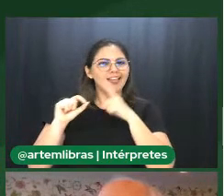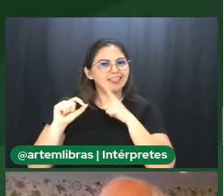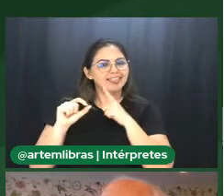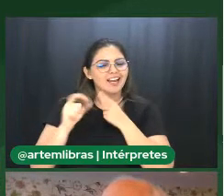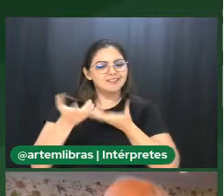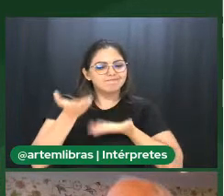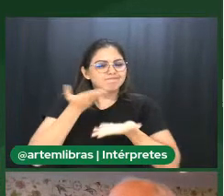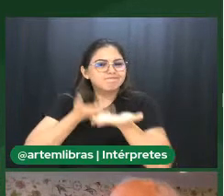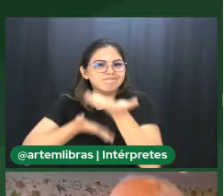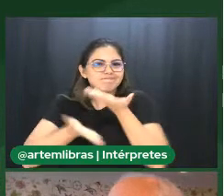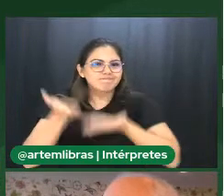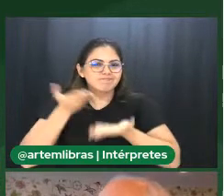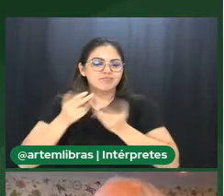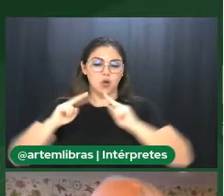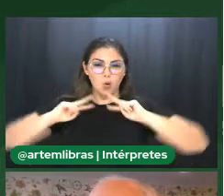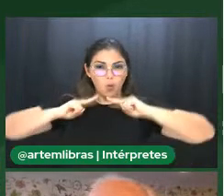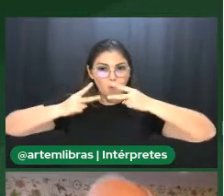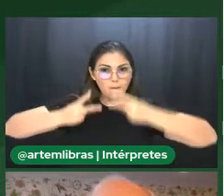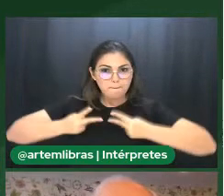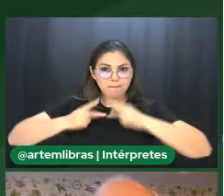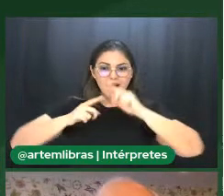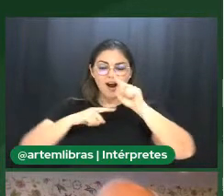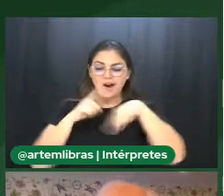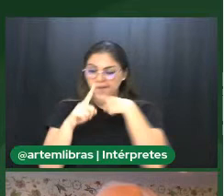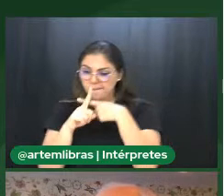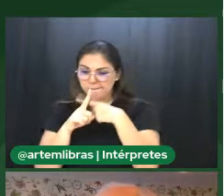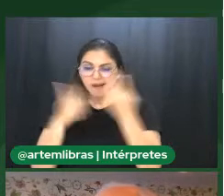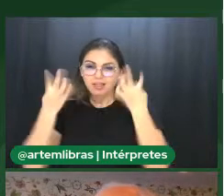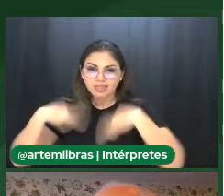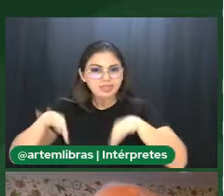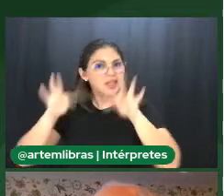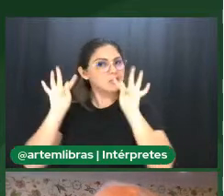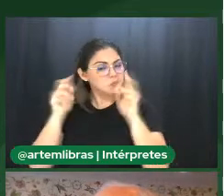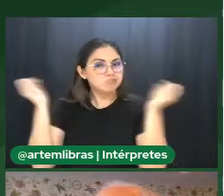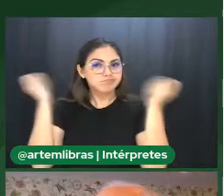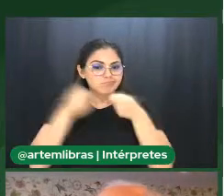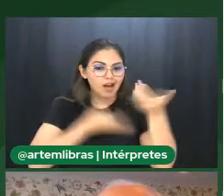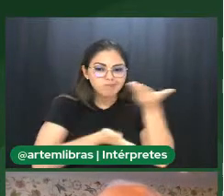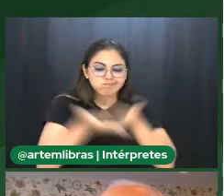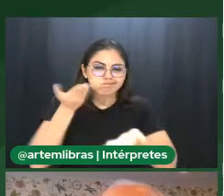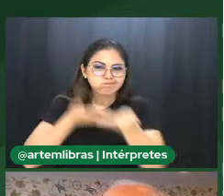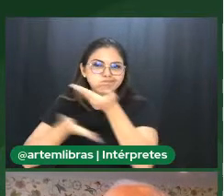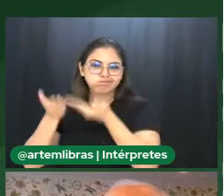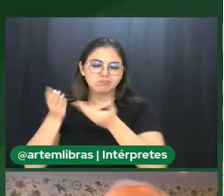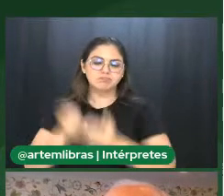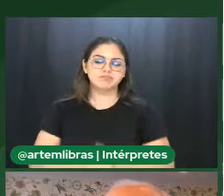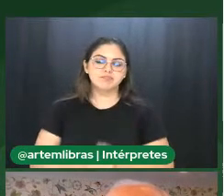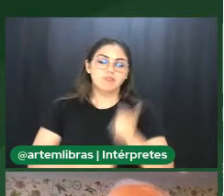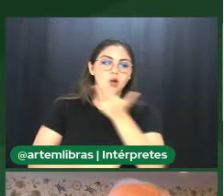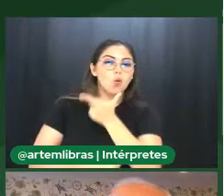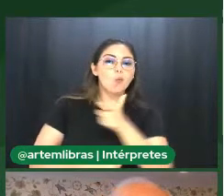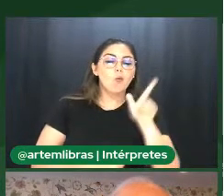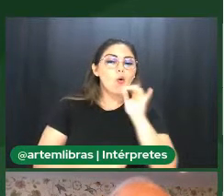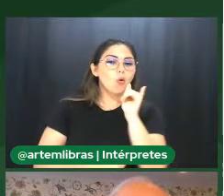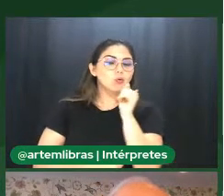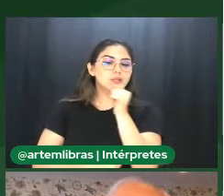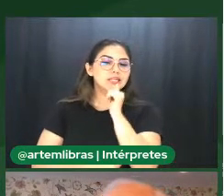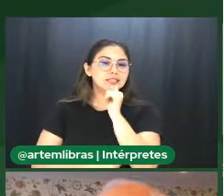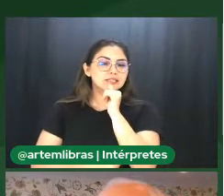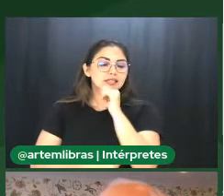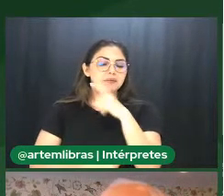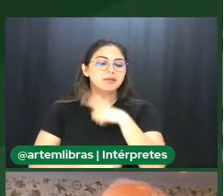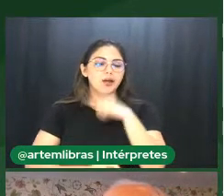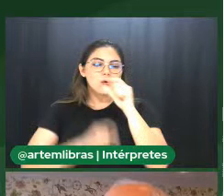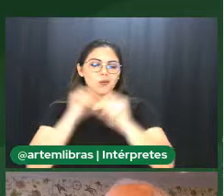Similarly, navigation choices. Here I ask for a route from the White House downtown in Washington to the University of Maryland